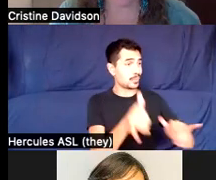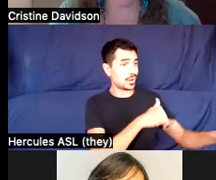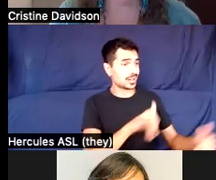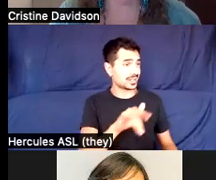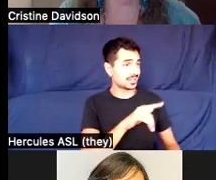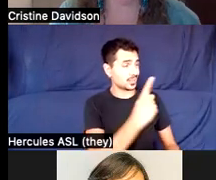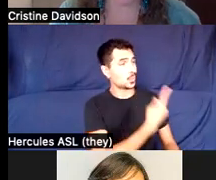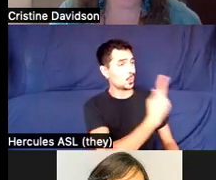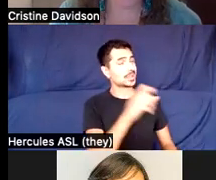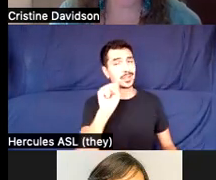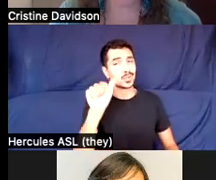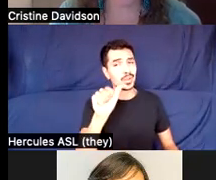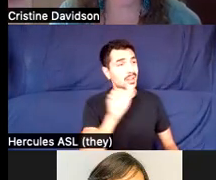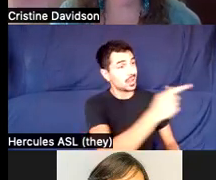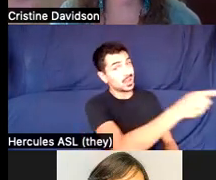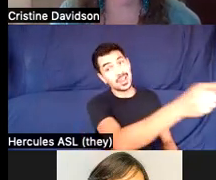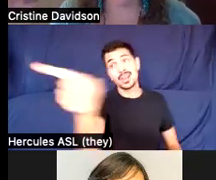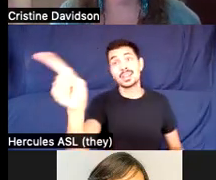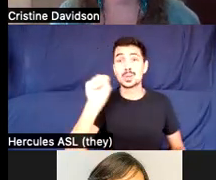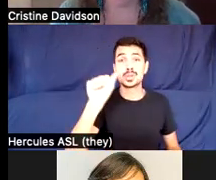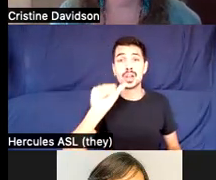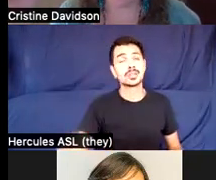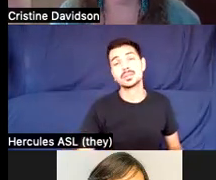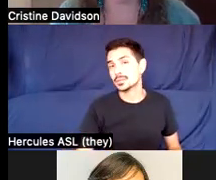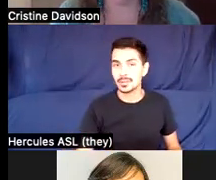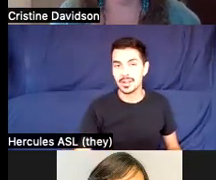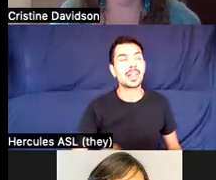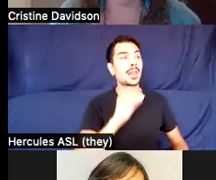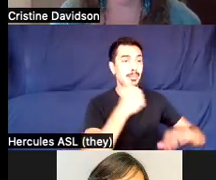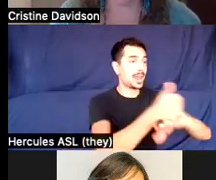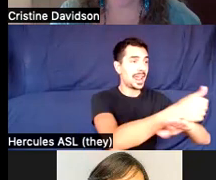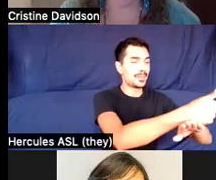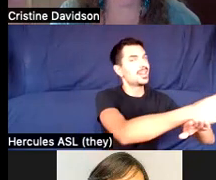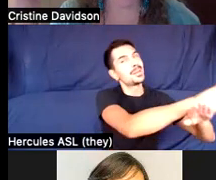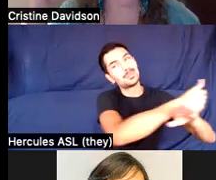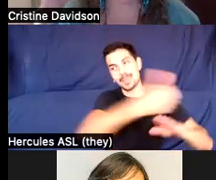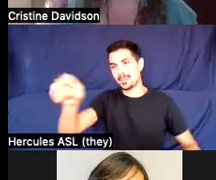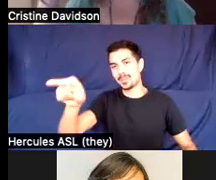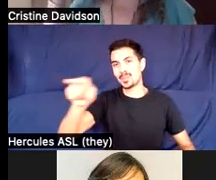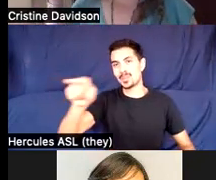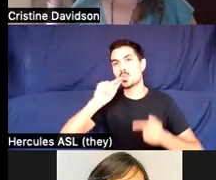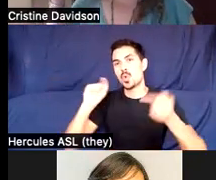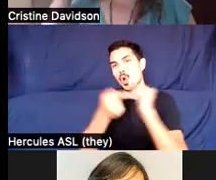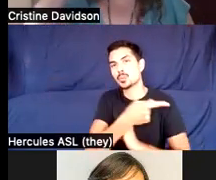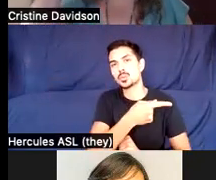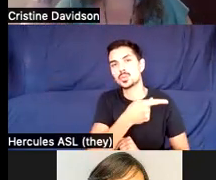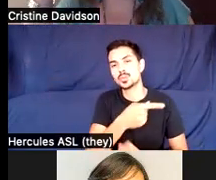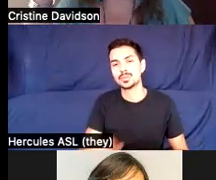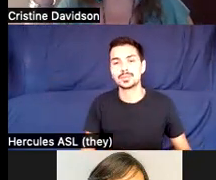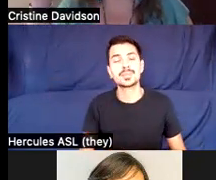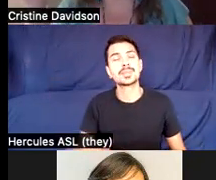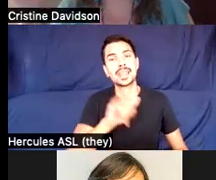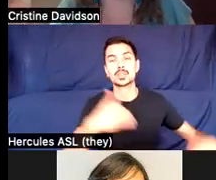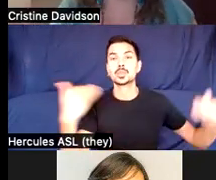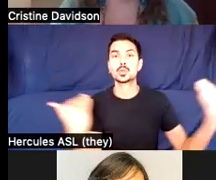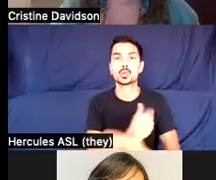night. So, let's put the blame where it lies, on the person who did it, right? I mean, that's an insight that you just kind of like